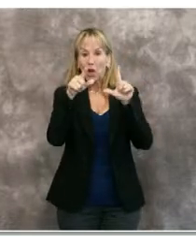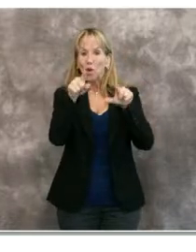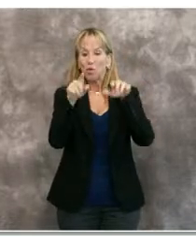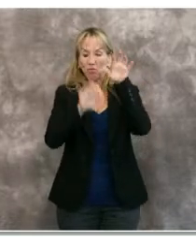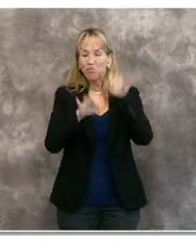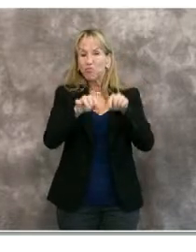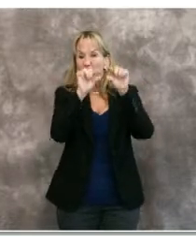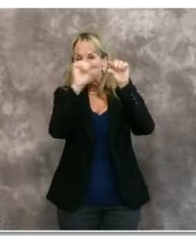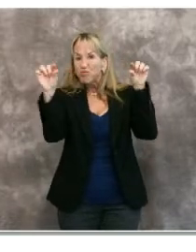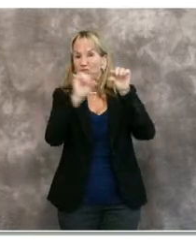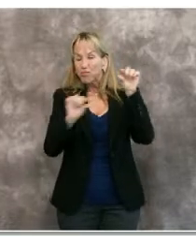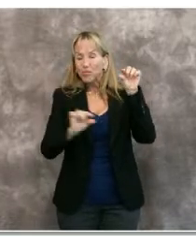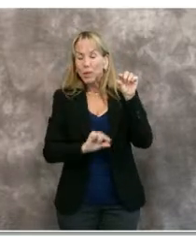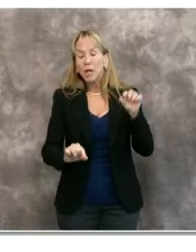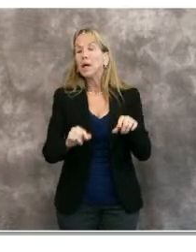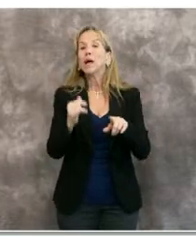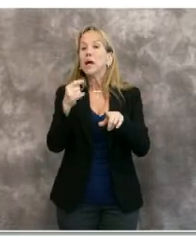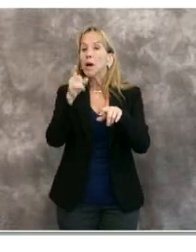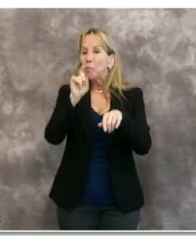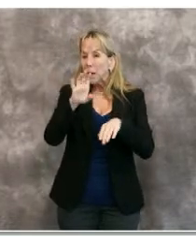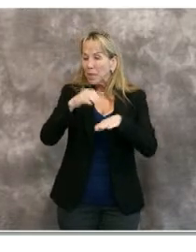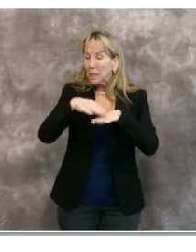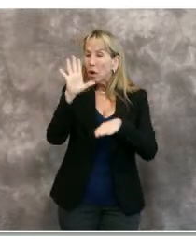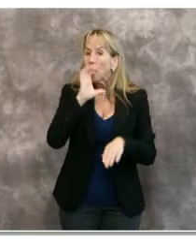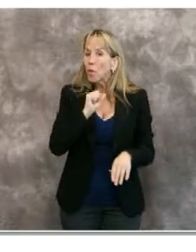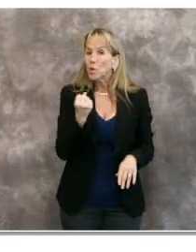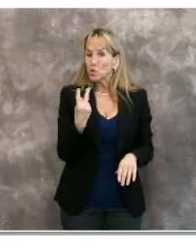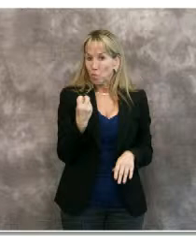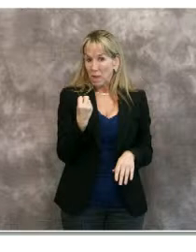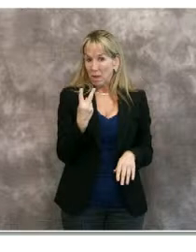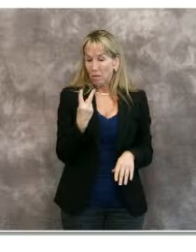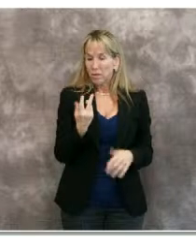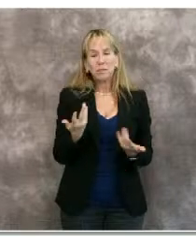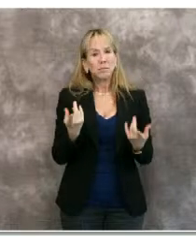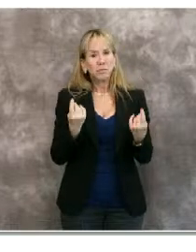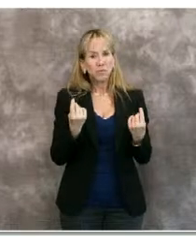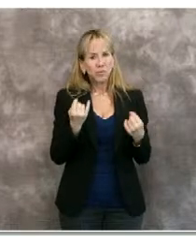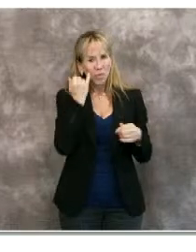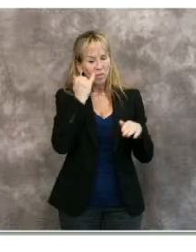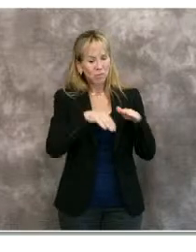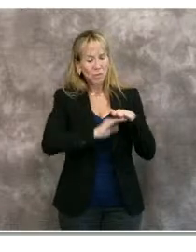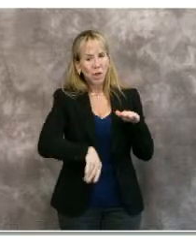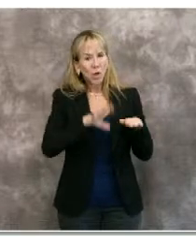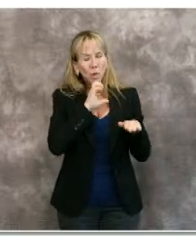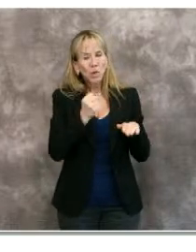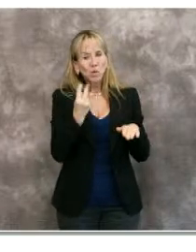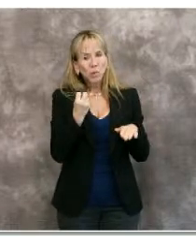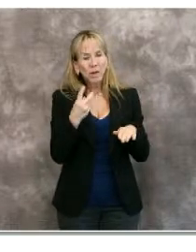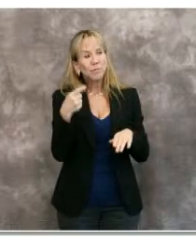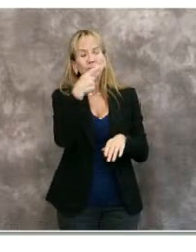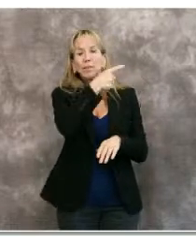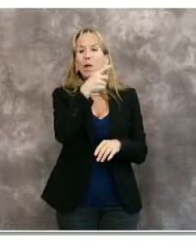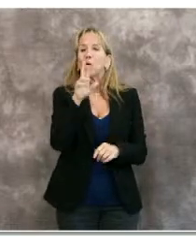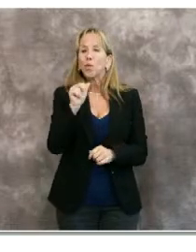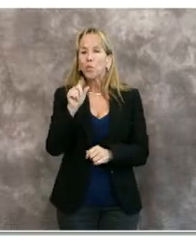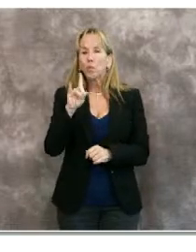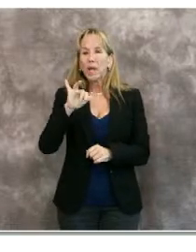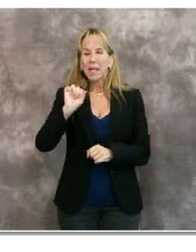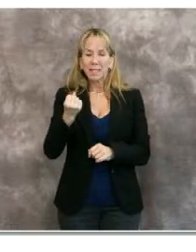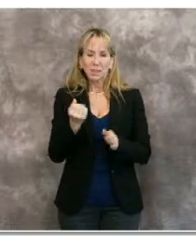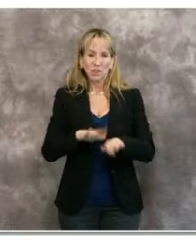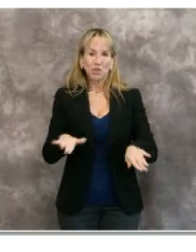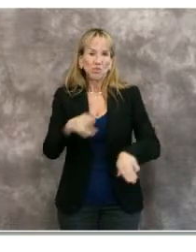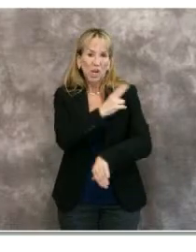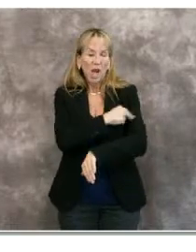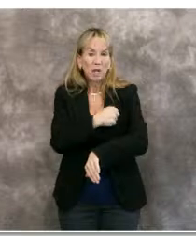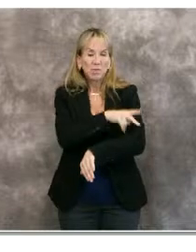available to everyone who is over the age of 12. If you are under the age of 12, you will be directed to Rady Children's Hospital to make contact with